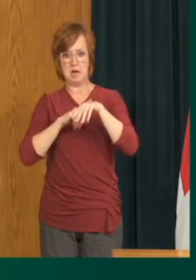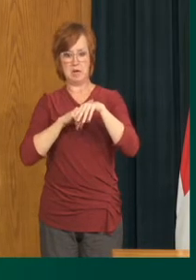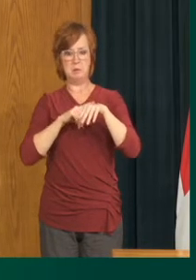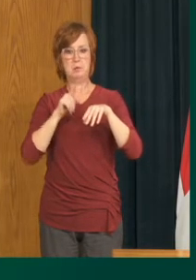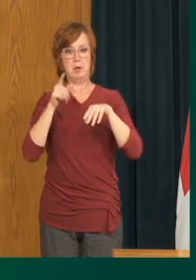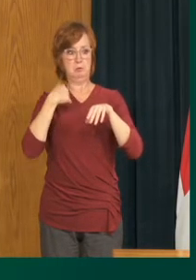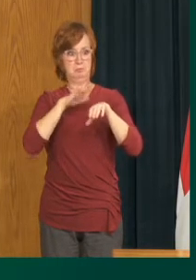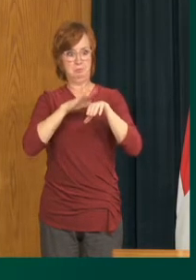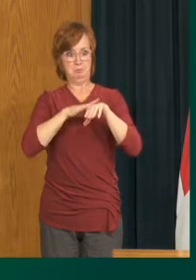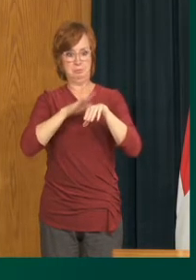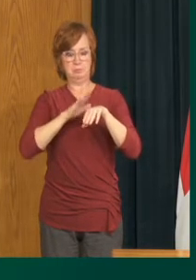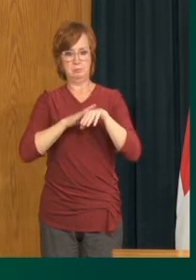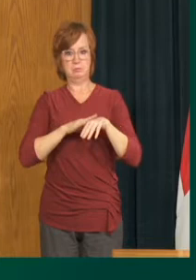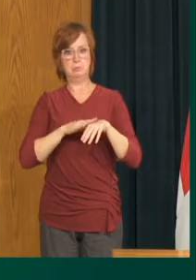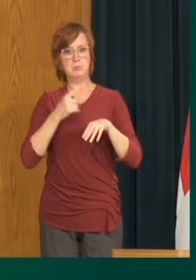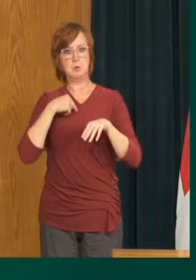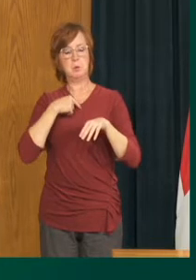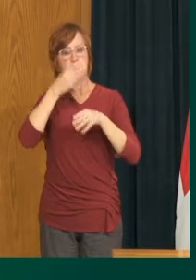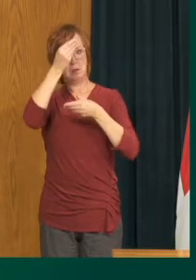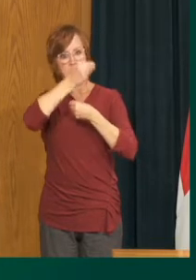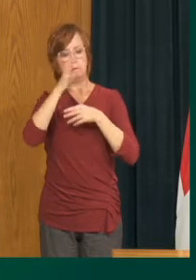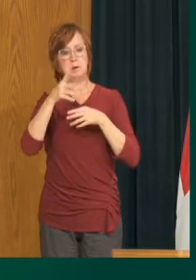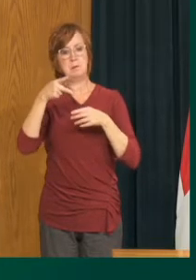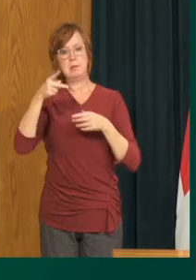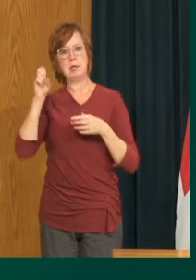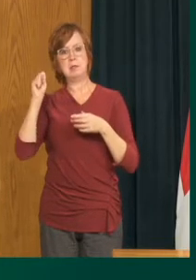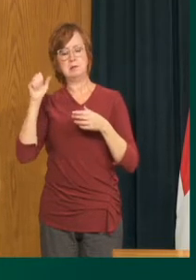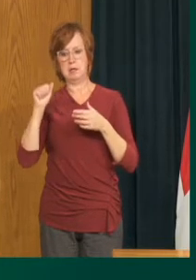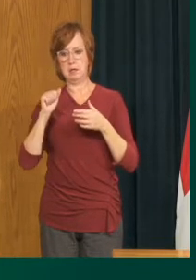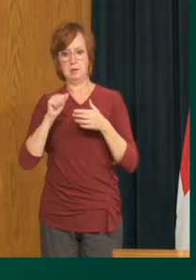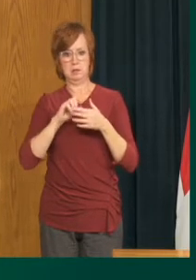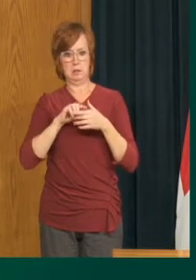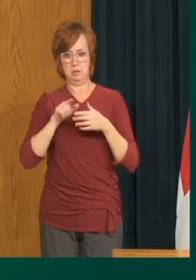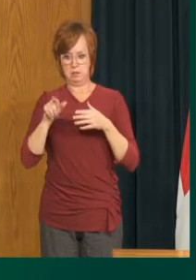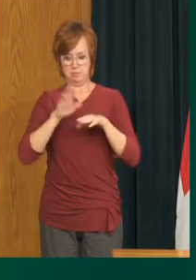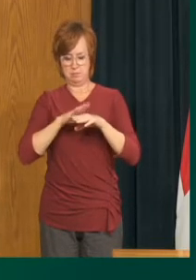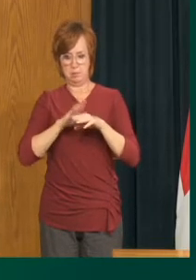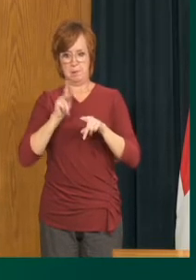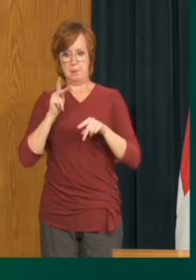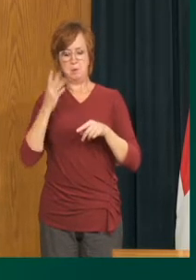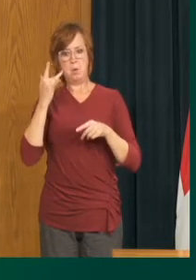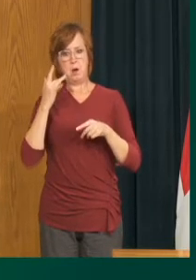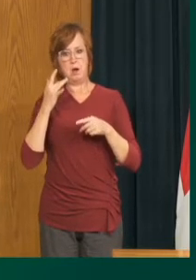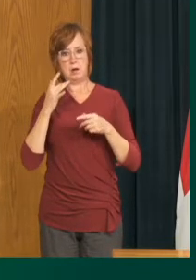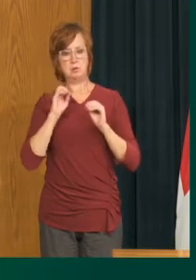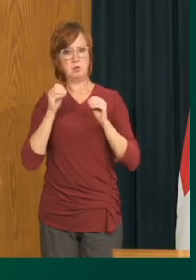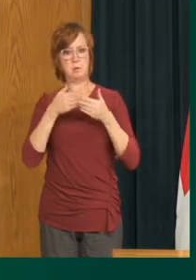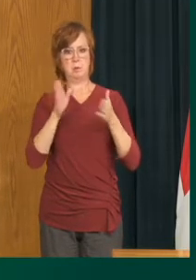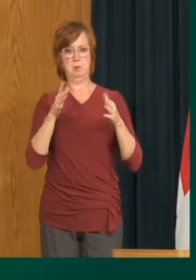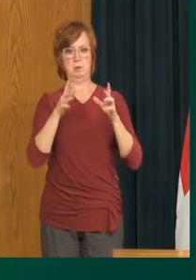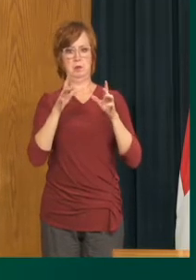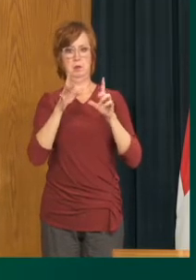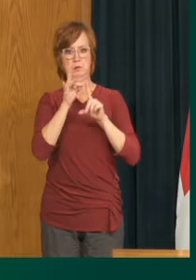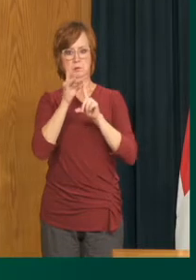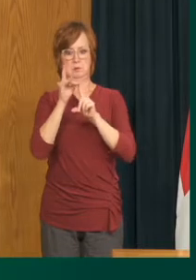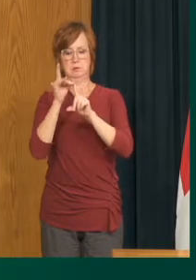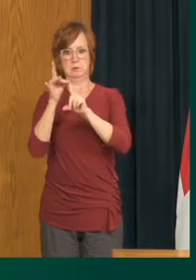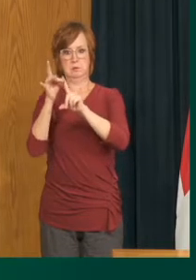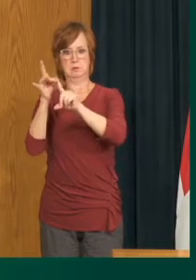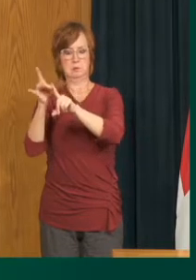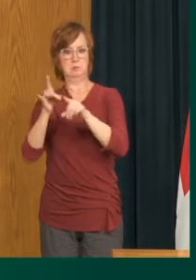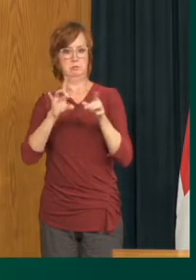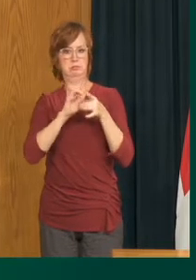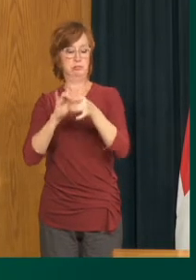announcement is given. We haven't found chains of transmission, and the reason why we haven't found in those settings is exactly because